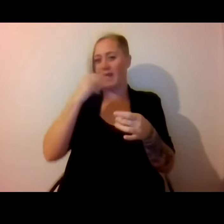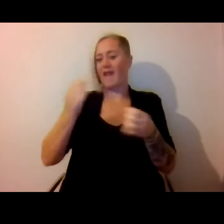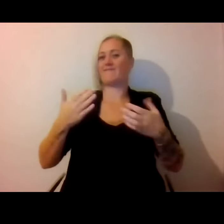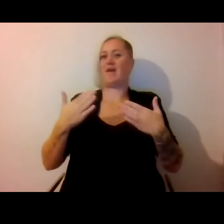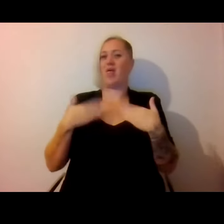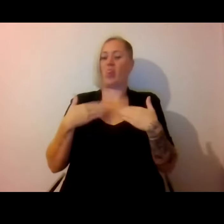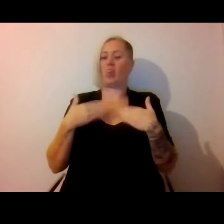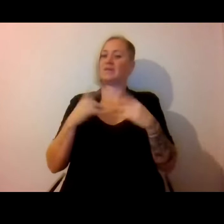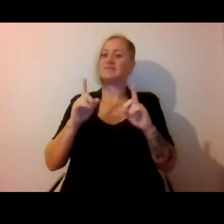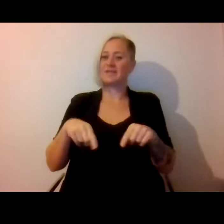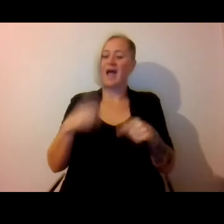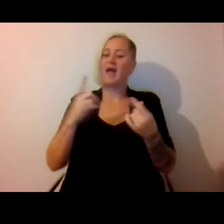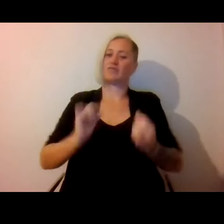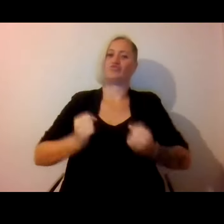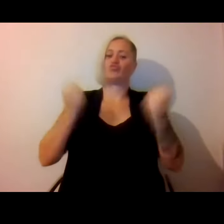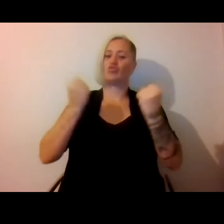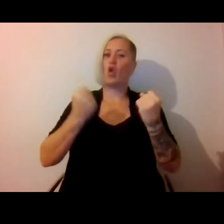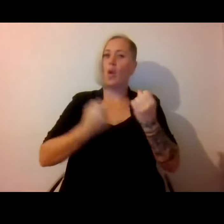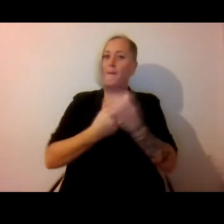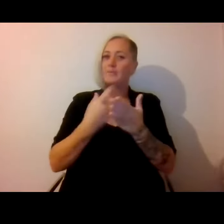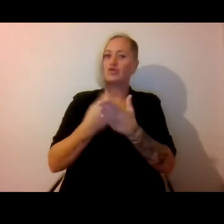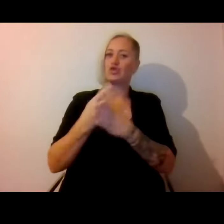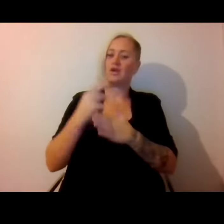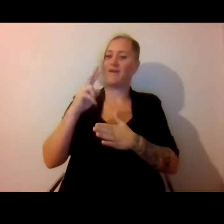strong opportunity for optimal development.